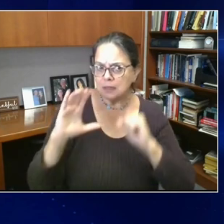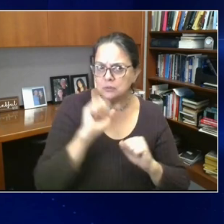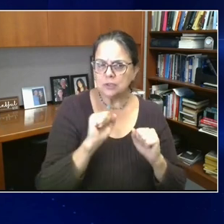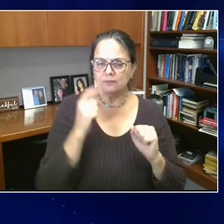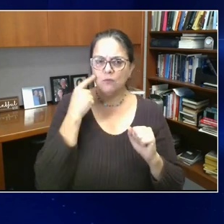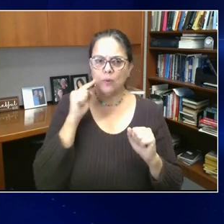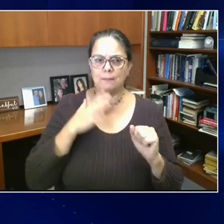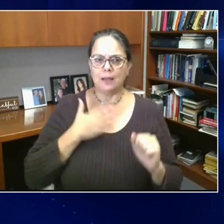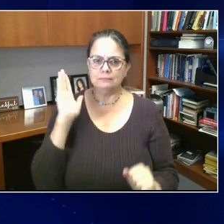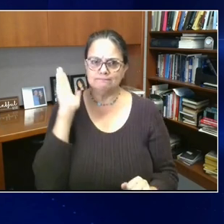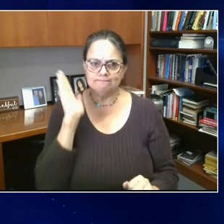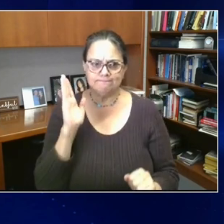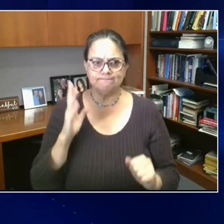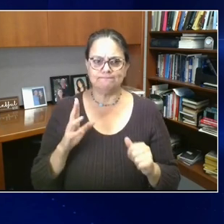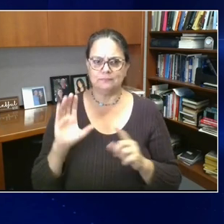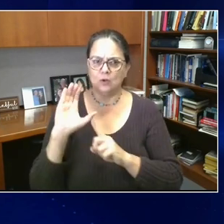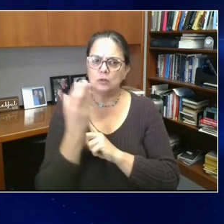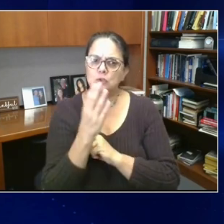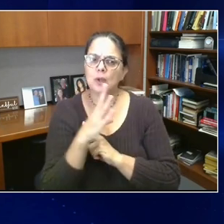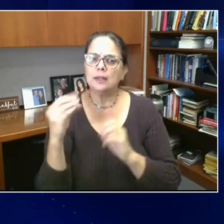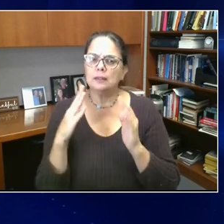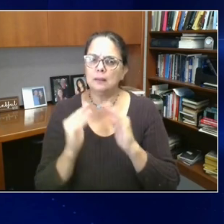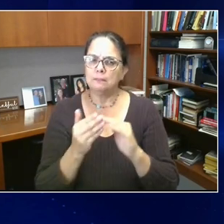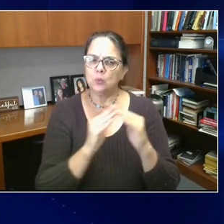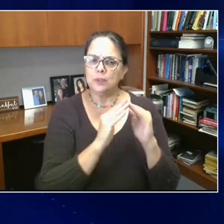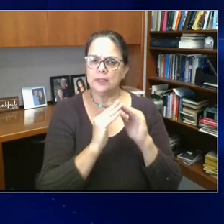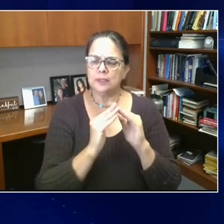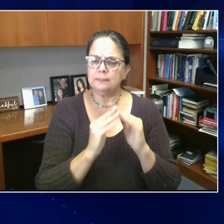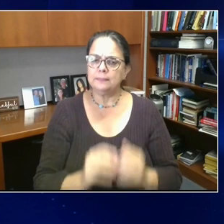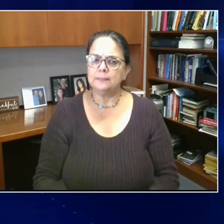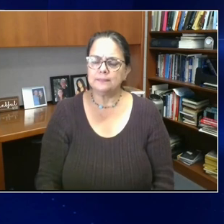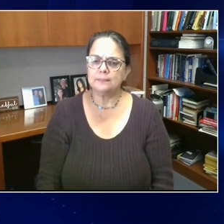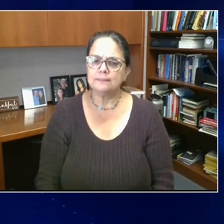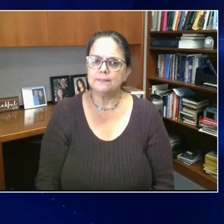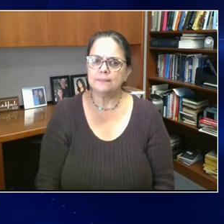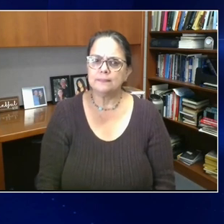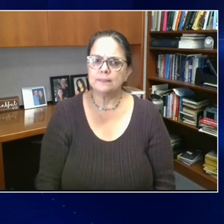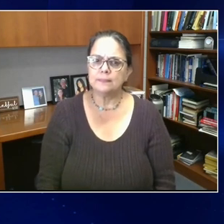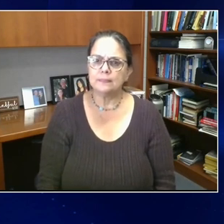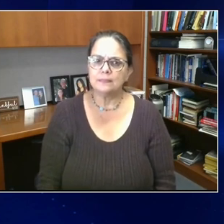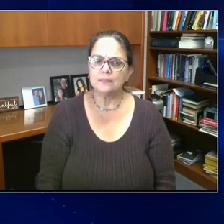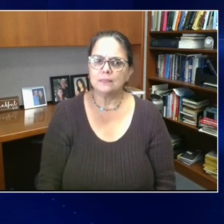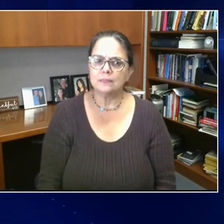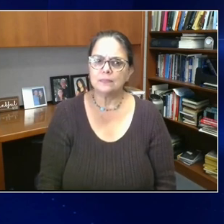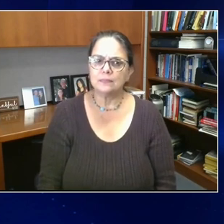I would like to also give you a sense of the assumptions that I'm making in this talk regarding culture and